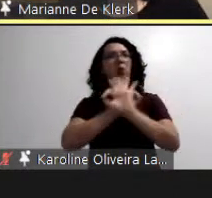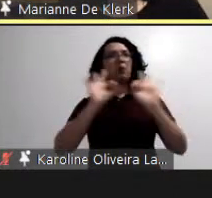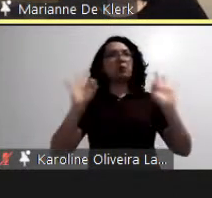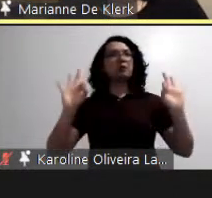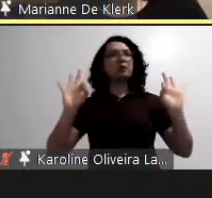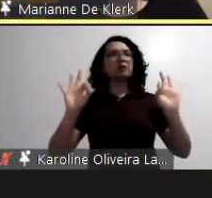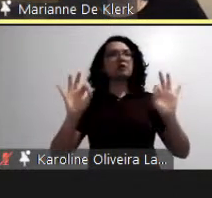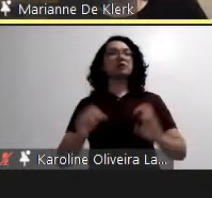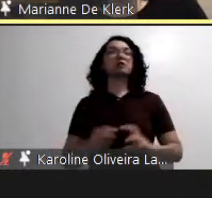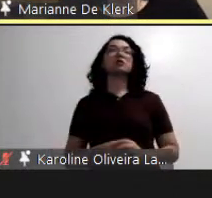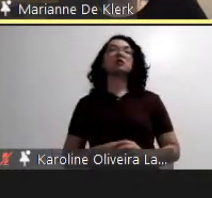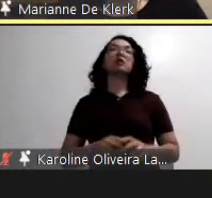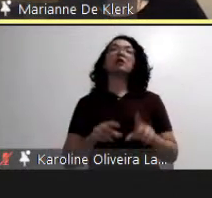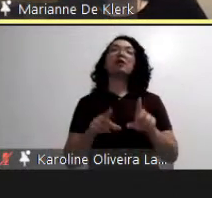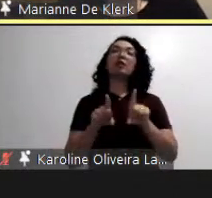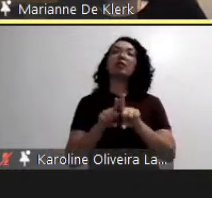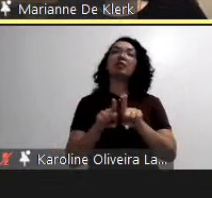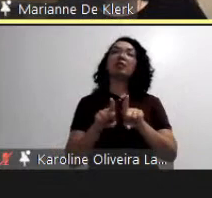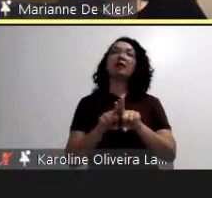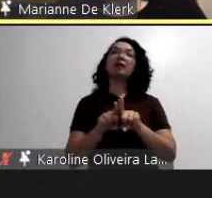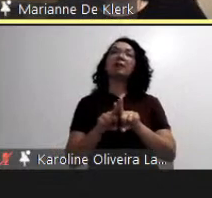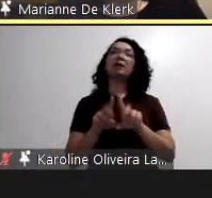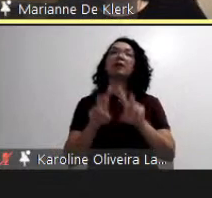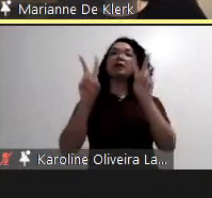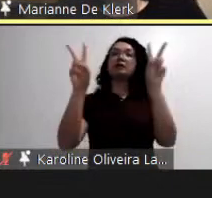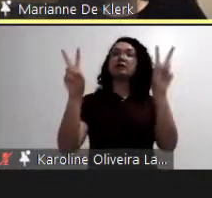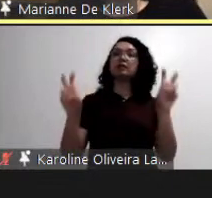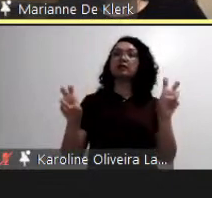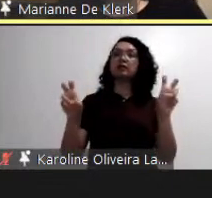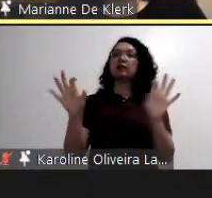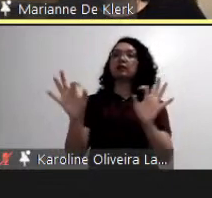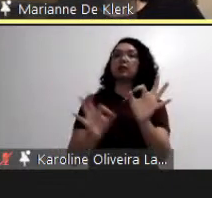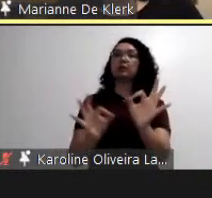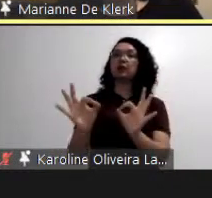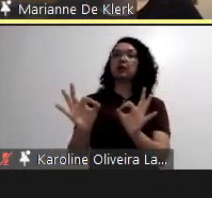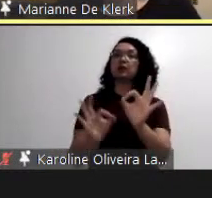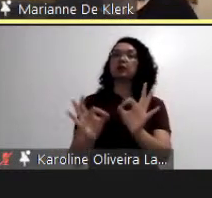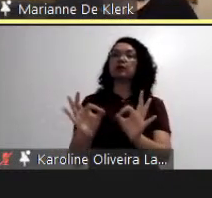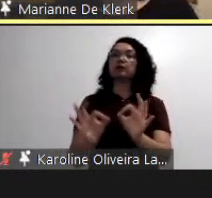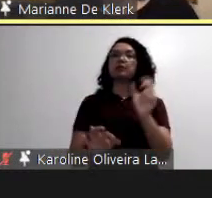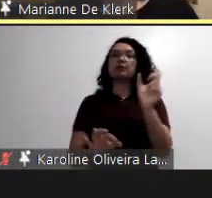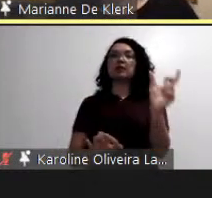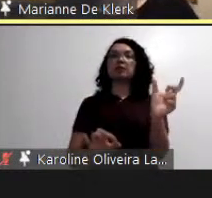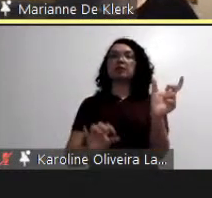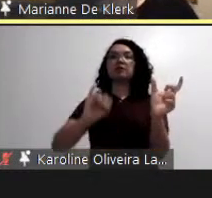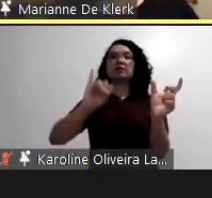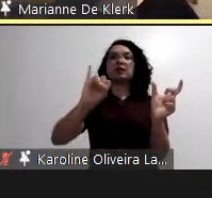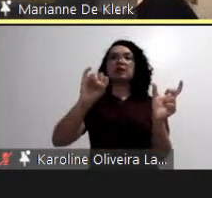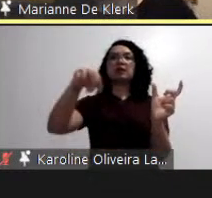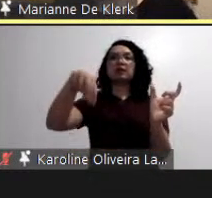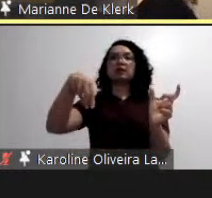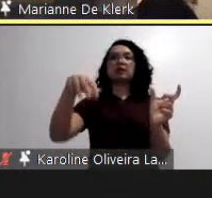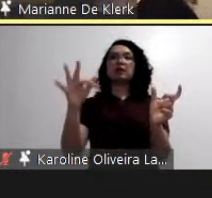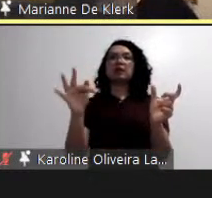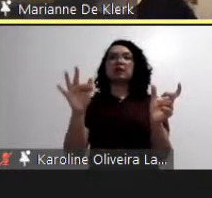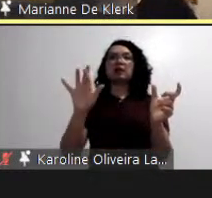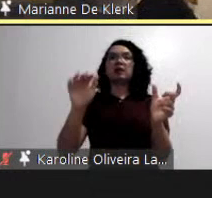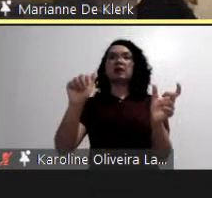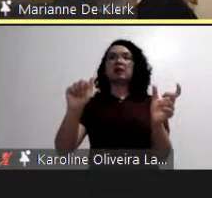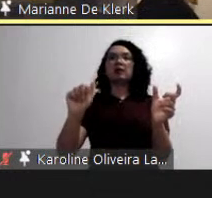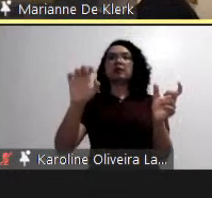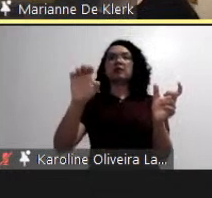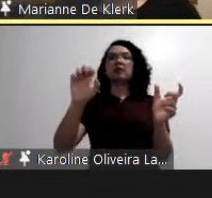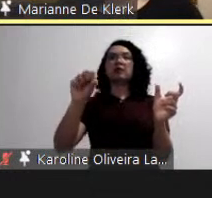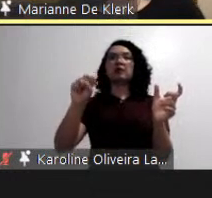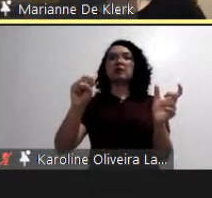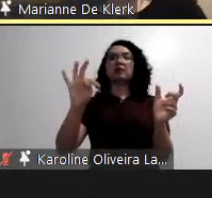at infrastructure and the subsequent erasure of fabric, which means the forced removals and the destruction of